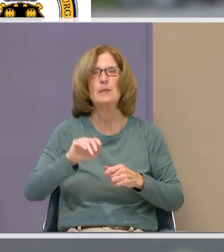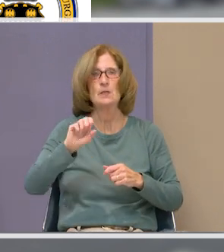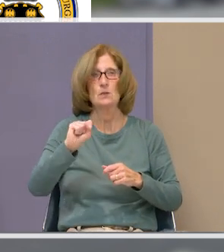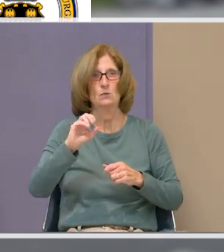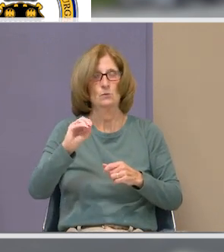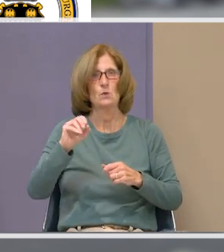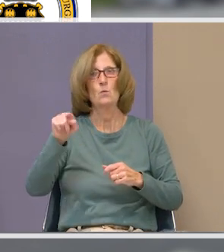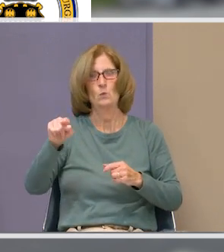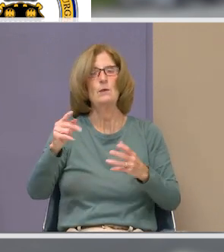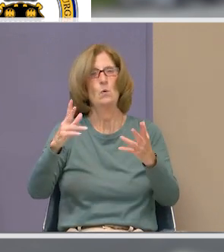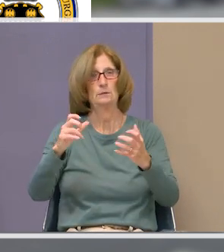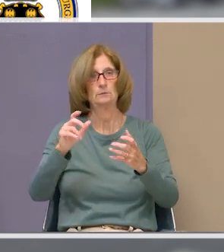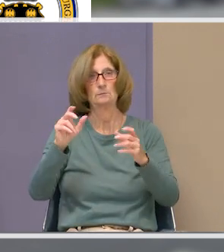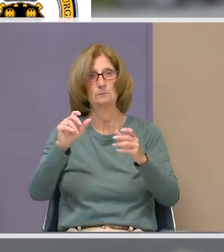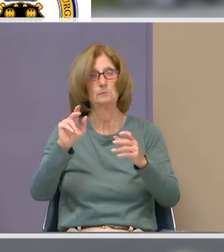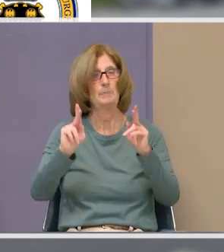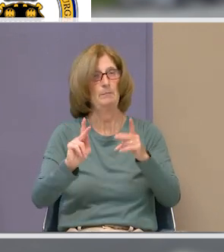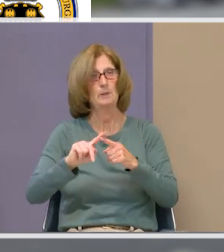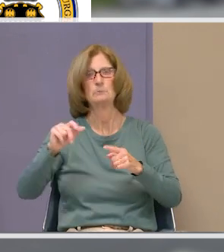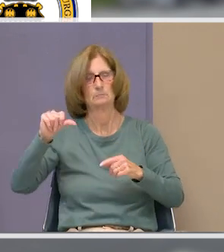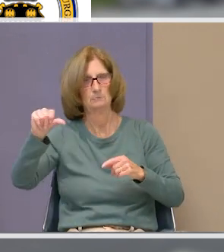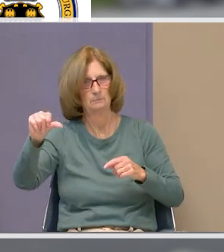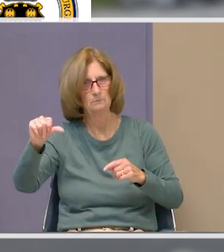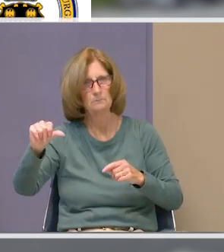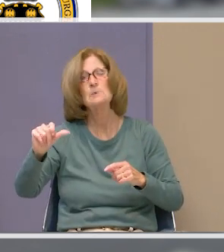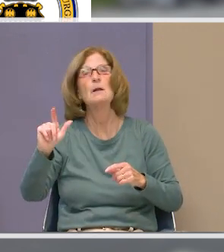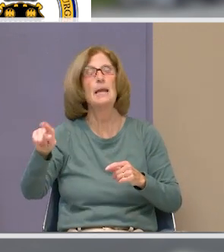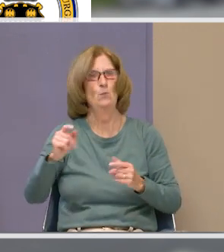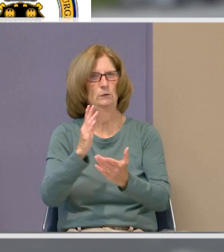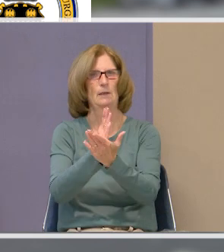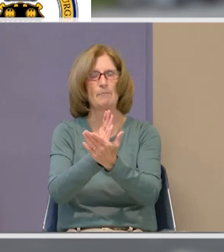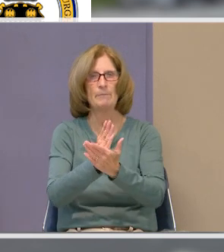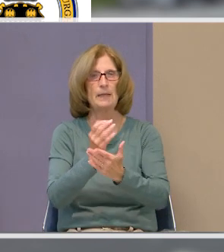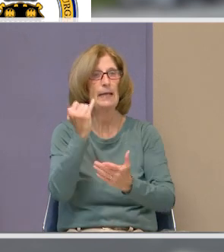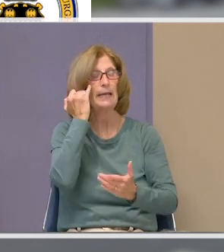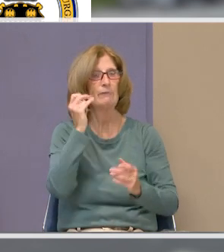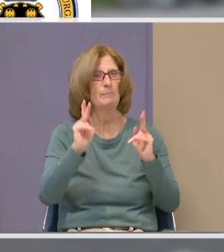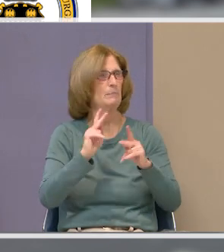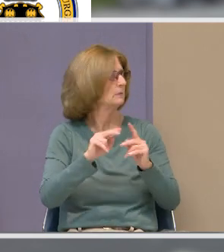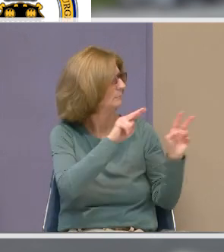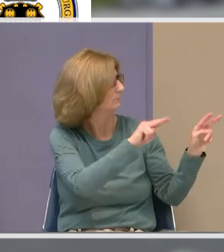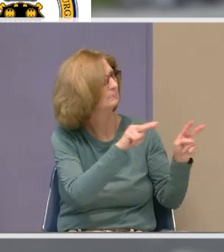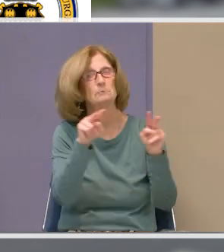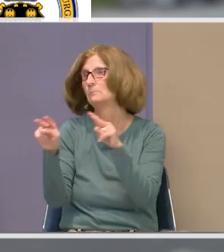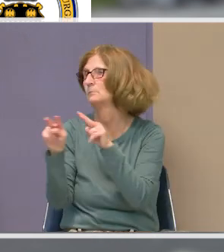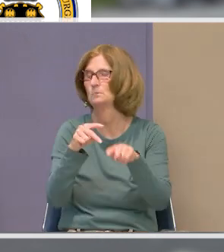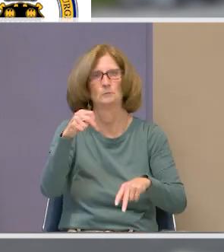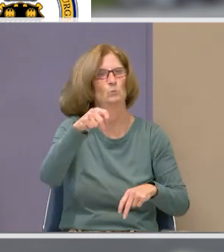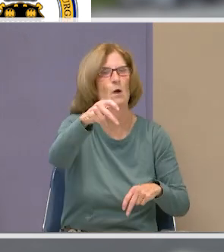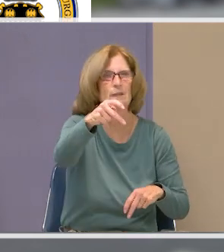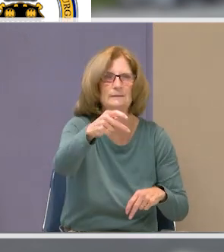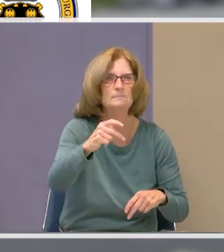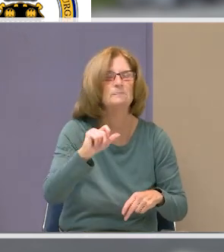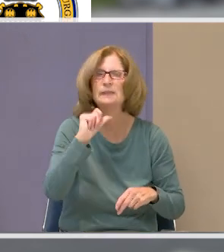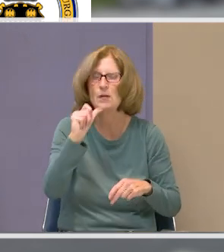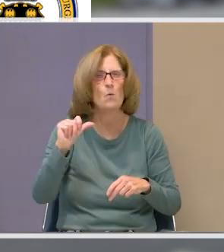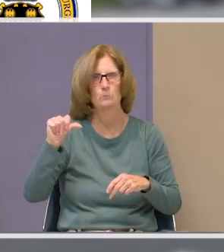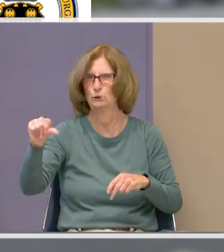of the proposed, and then we show the difference to kind of give a better understanding of what we're looking at here. You can see in